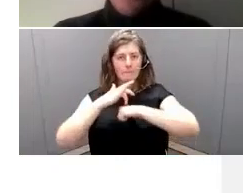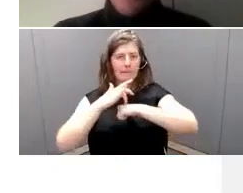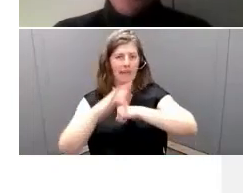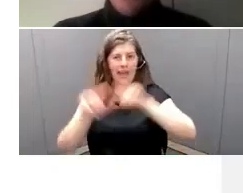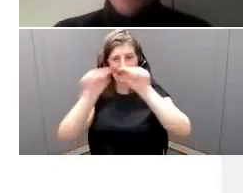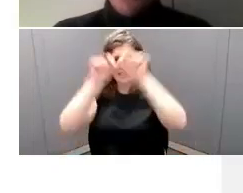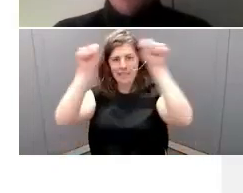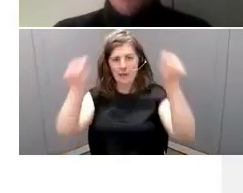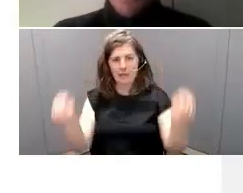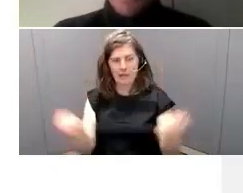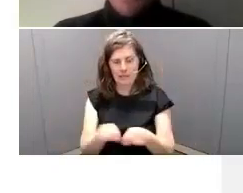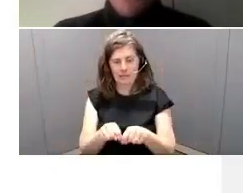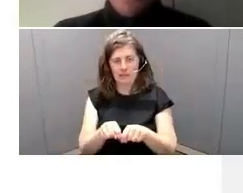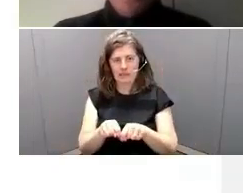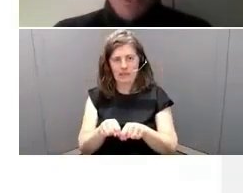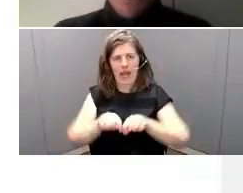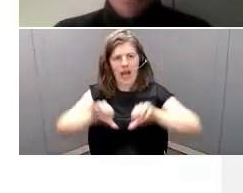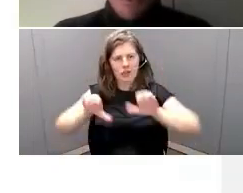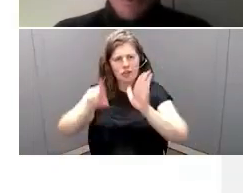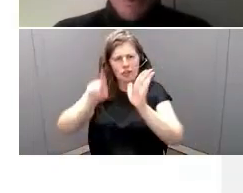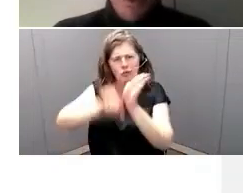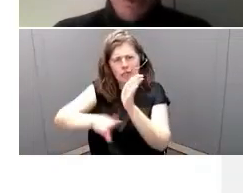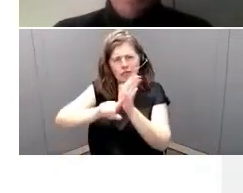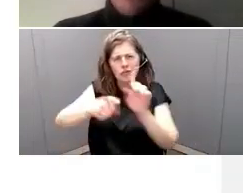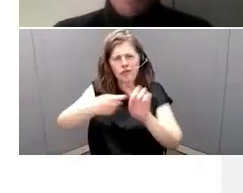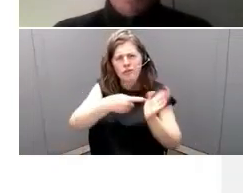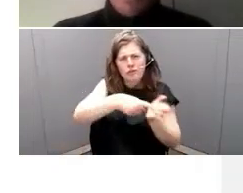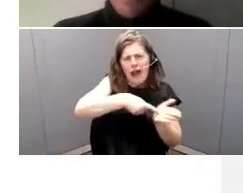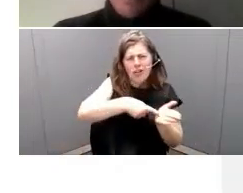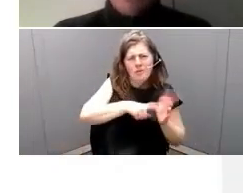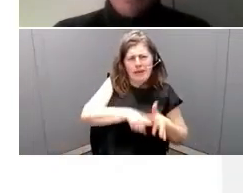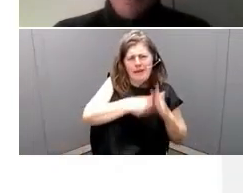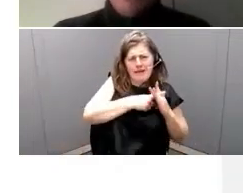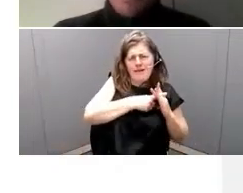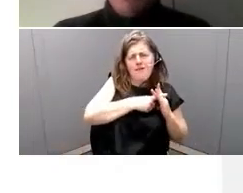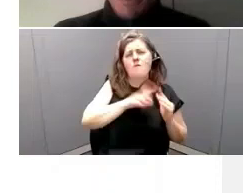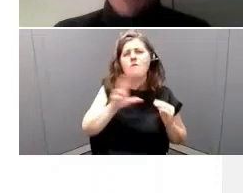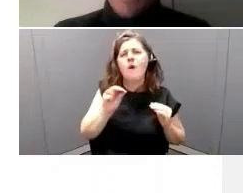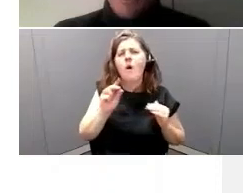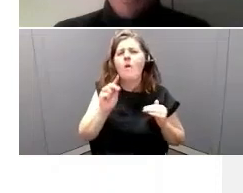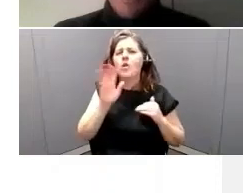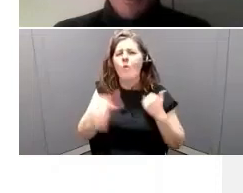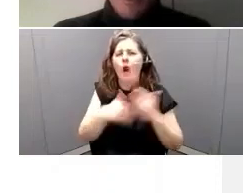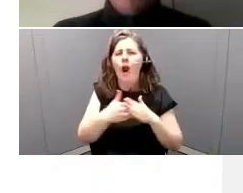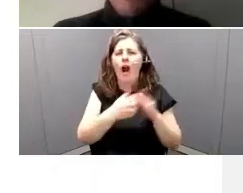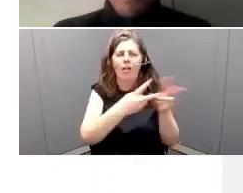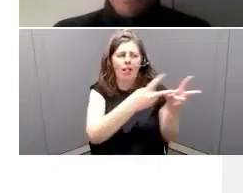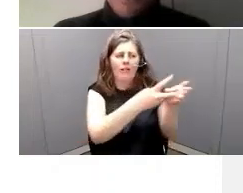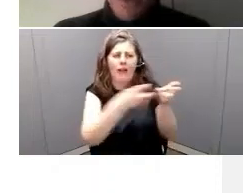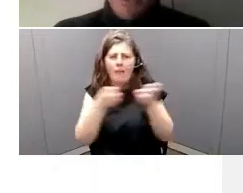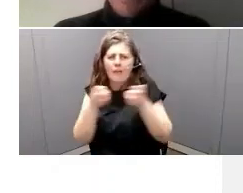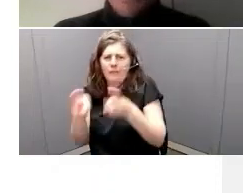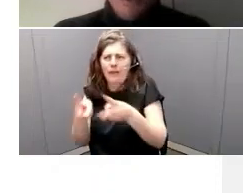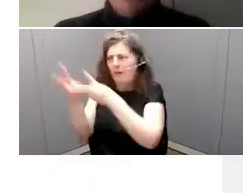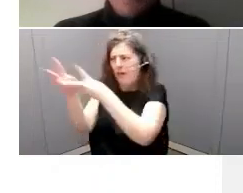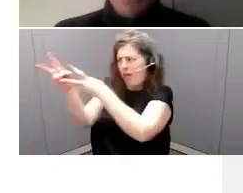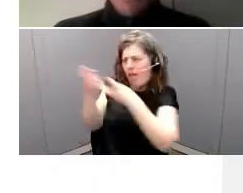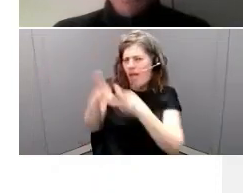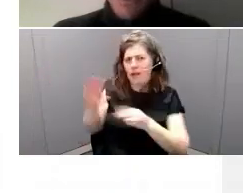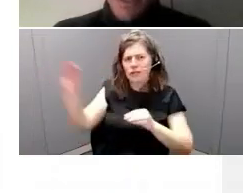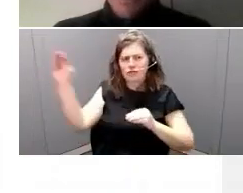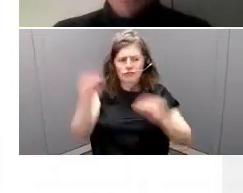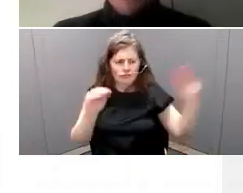studio and conduct research from scratch. Everybody is copying and pasting. Everybody is drag and